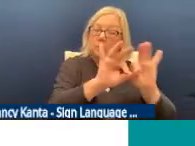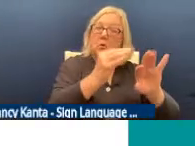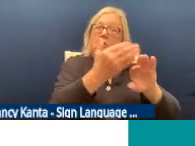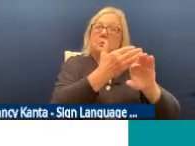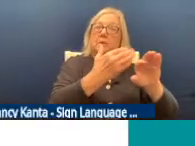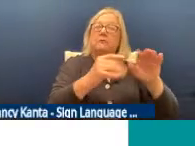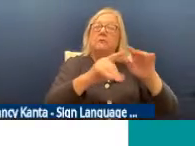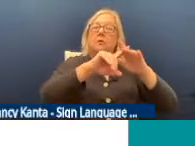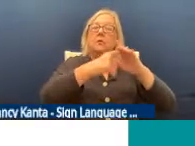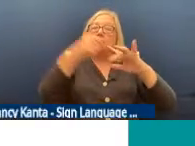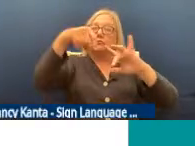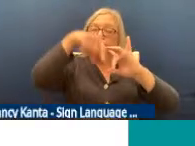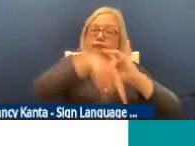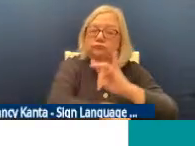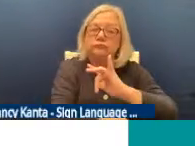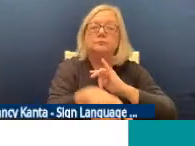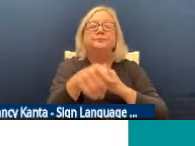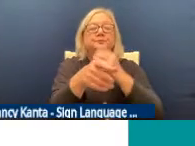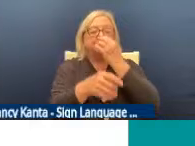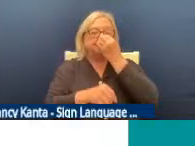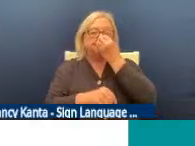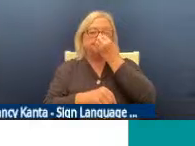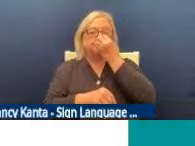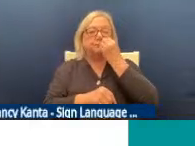are currently